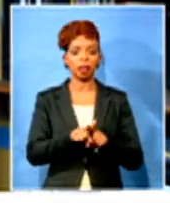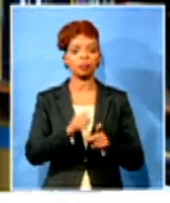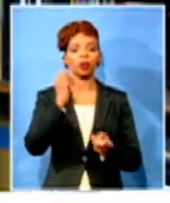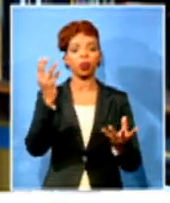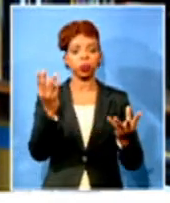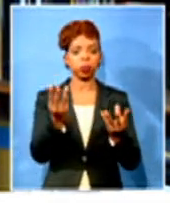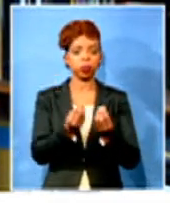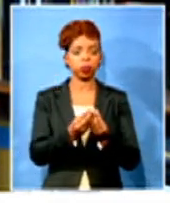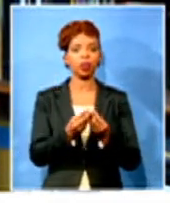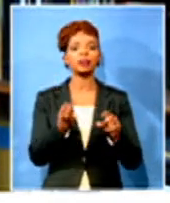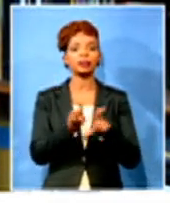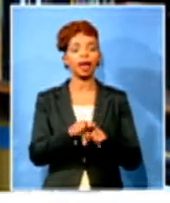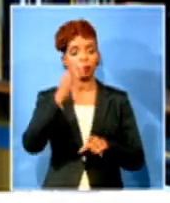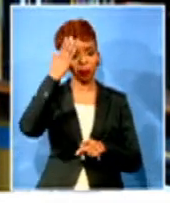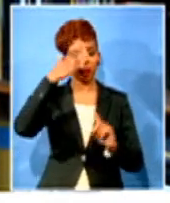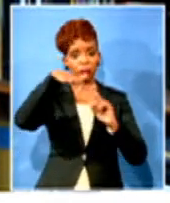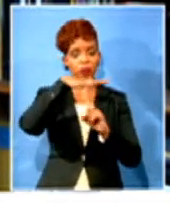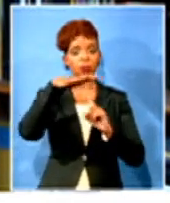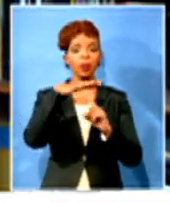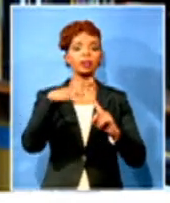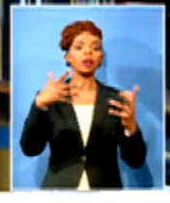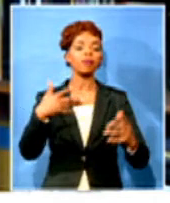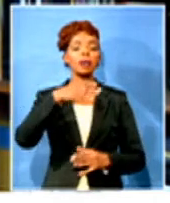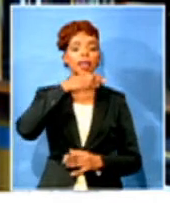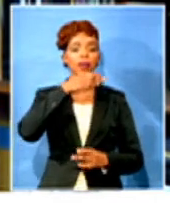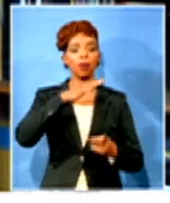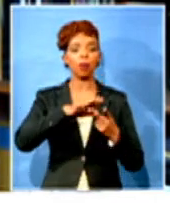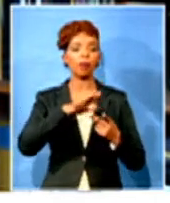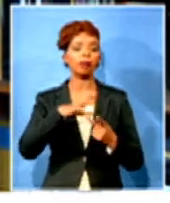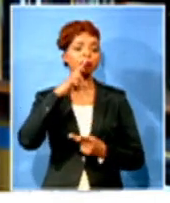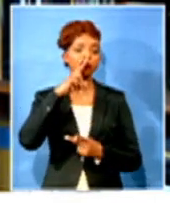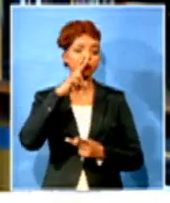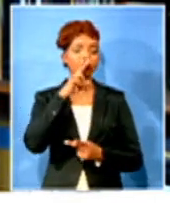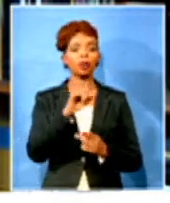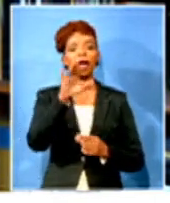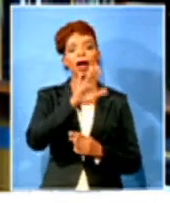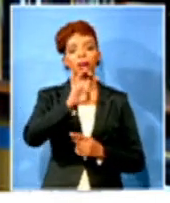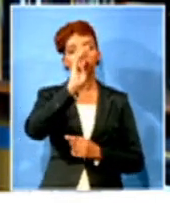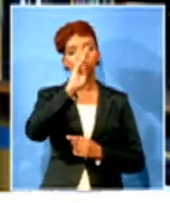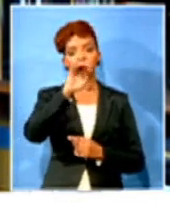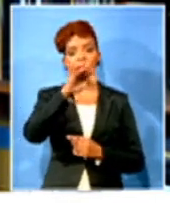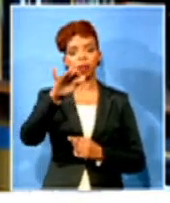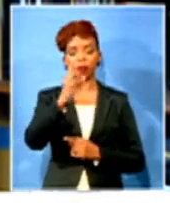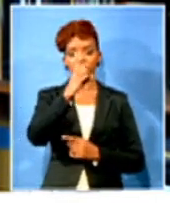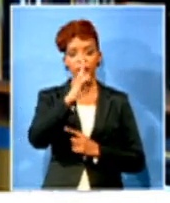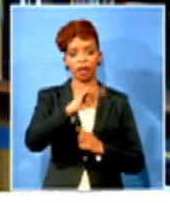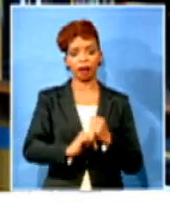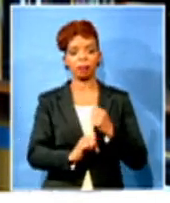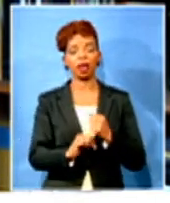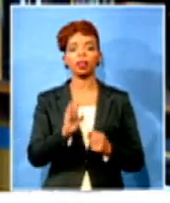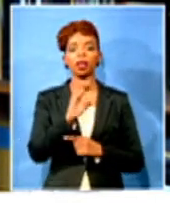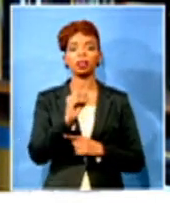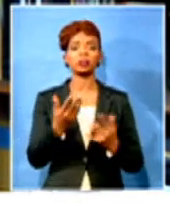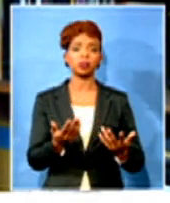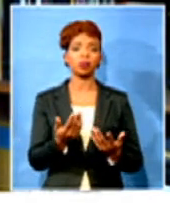with alcohol and cigarettes, which is costing us 4 billion a month. So you add all that up and you get to 50 billion